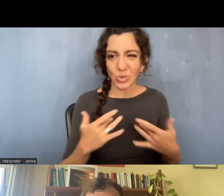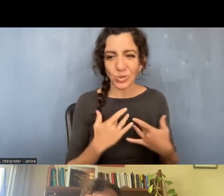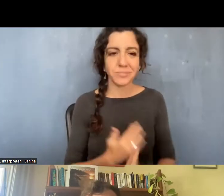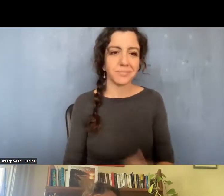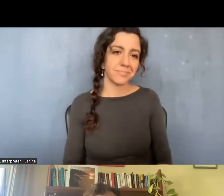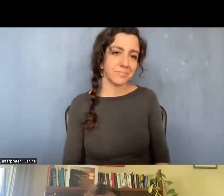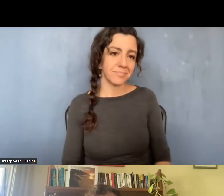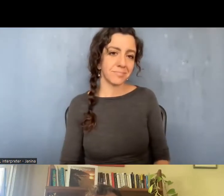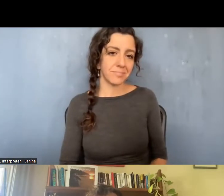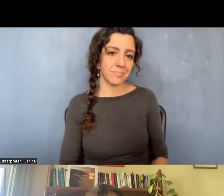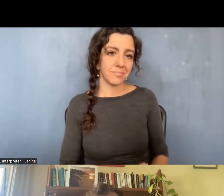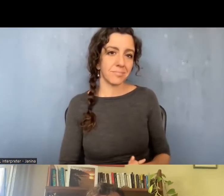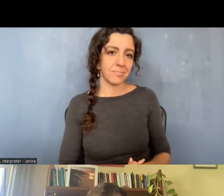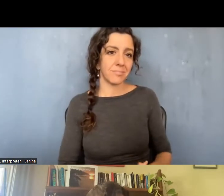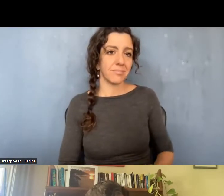slide.